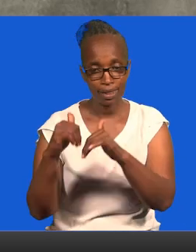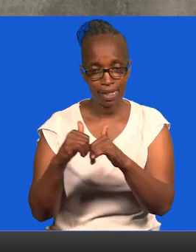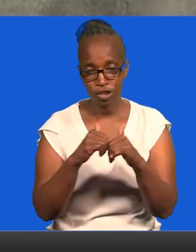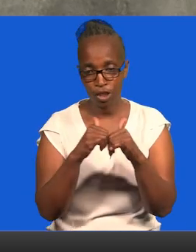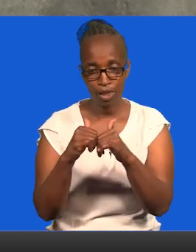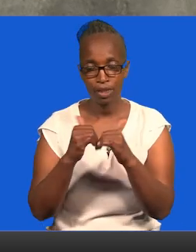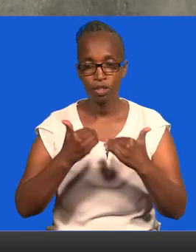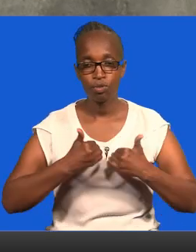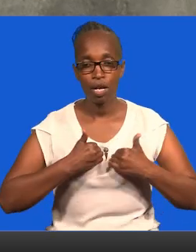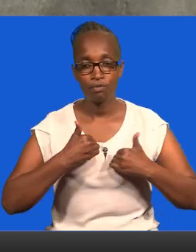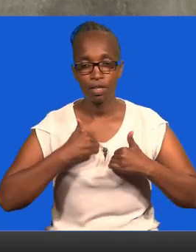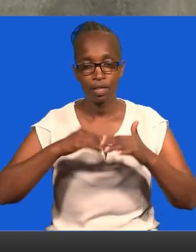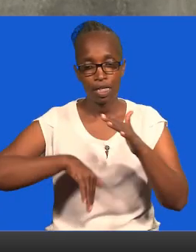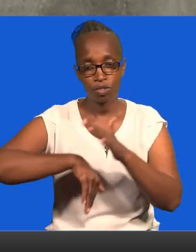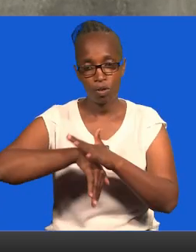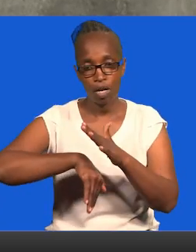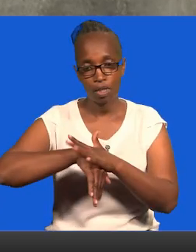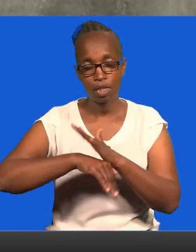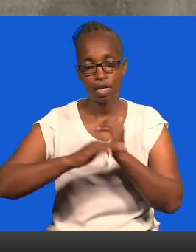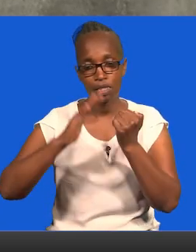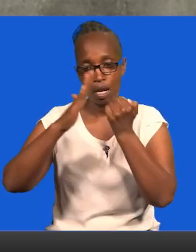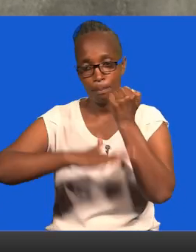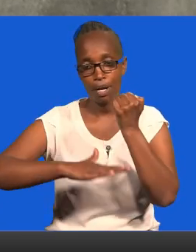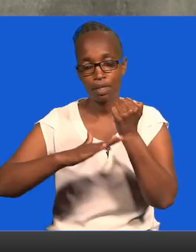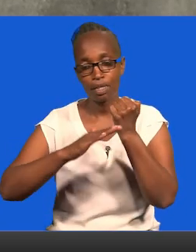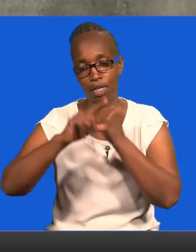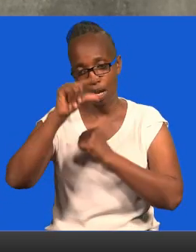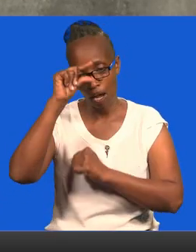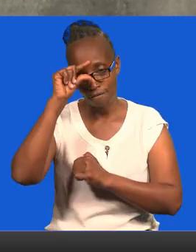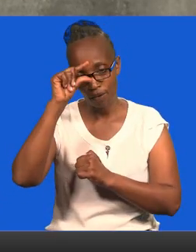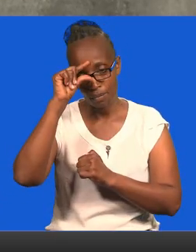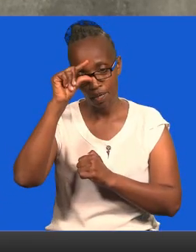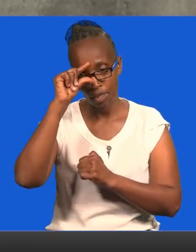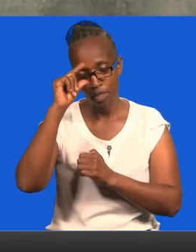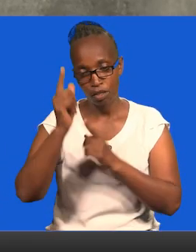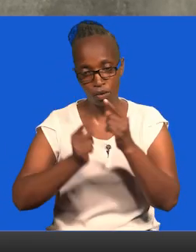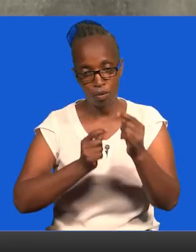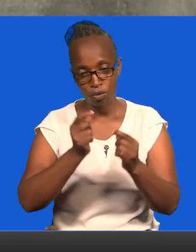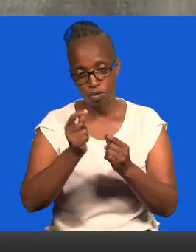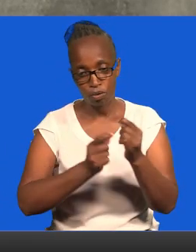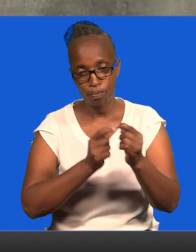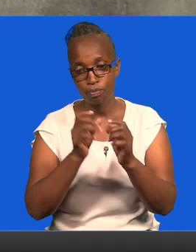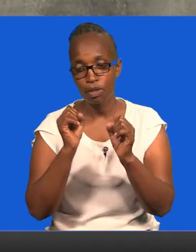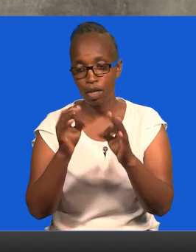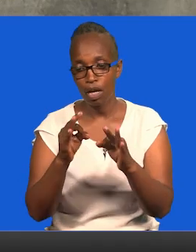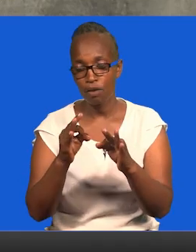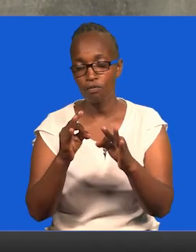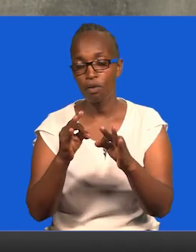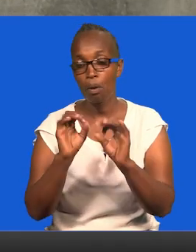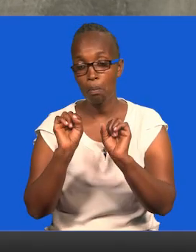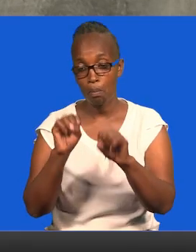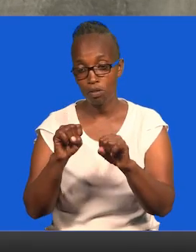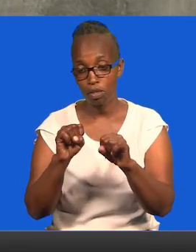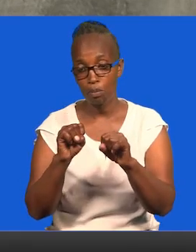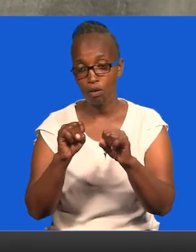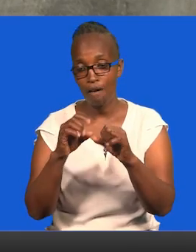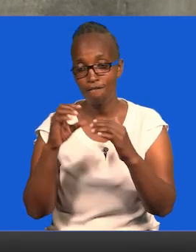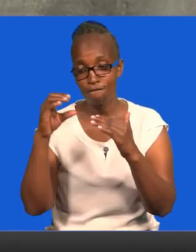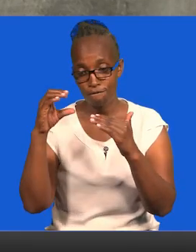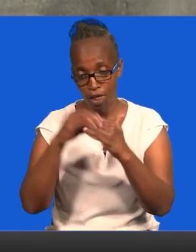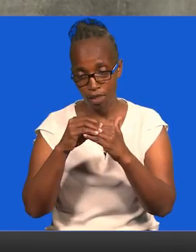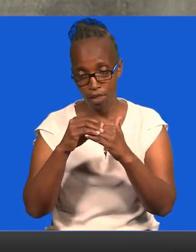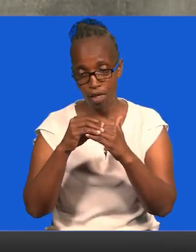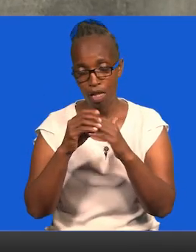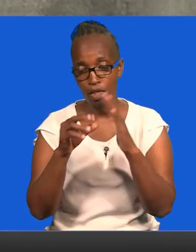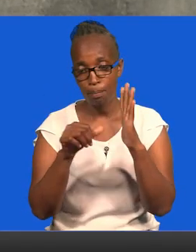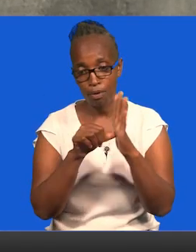One of the challenges we have in soccer is bad governance. Bad governance. Yeah? If we can fix the governance, then